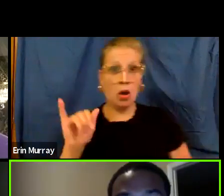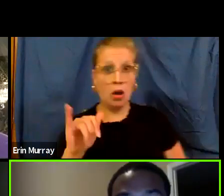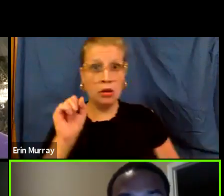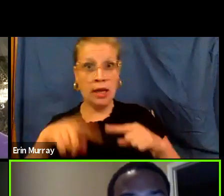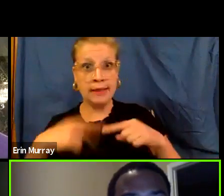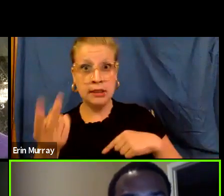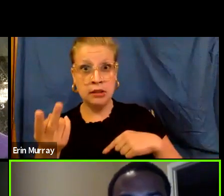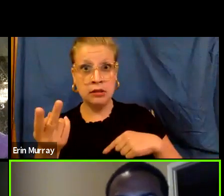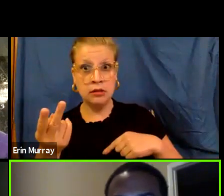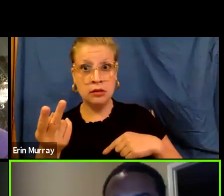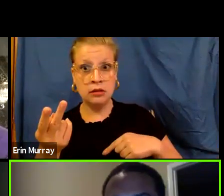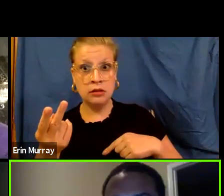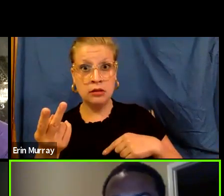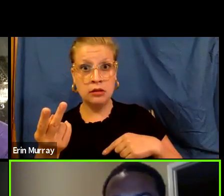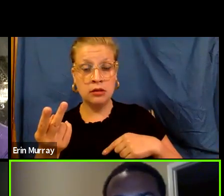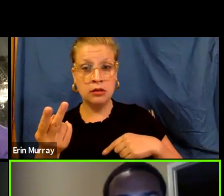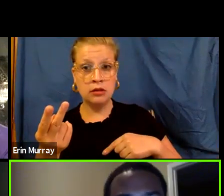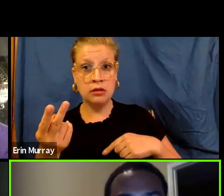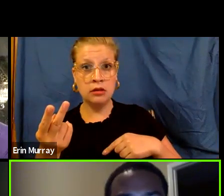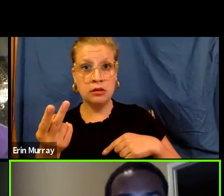it?